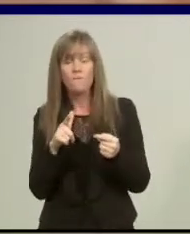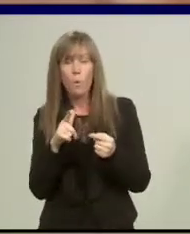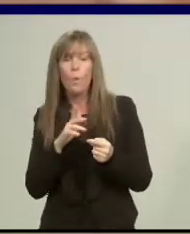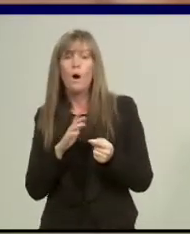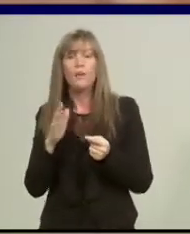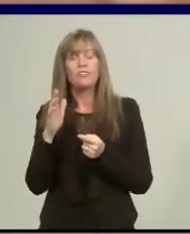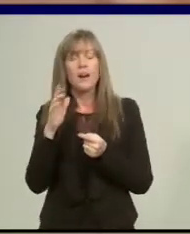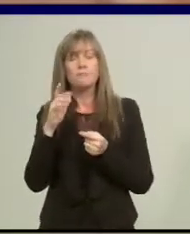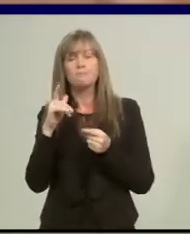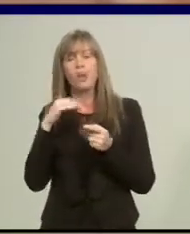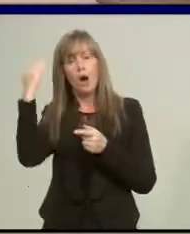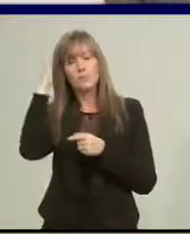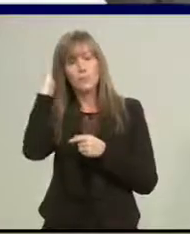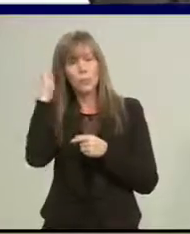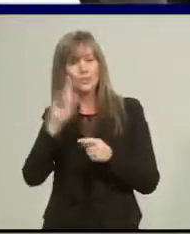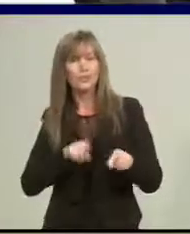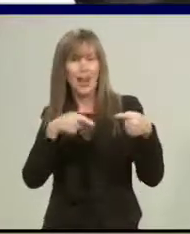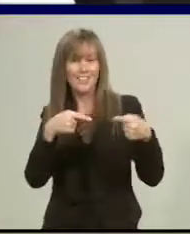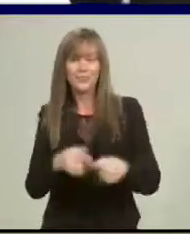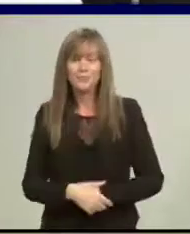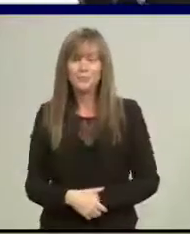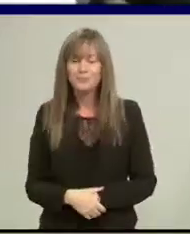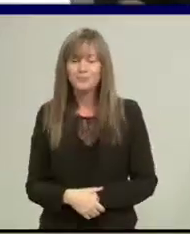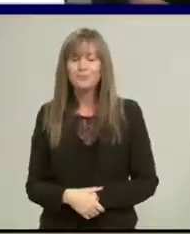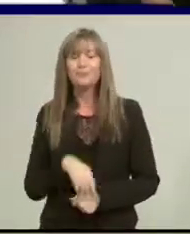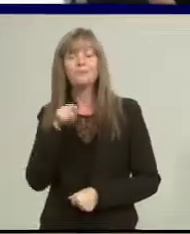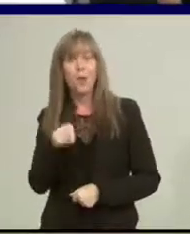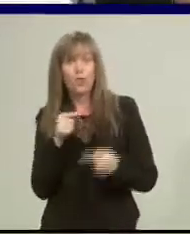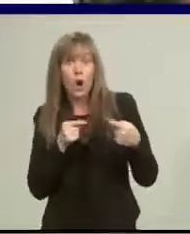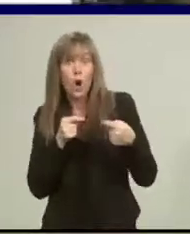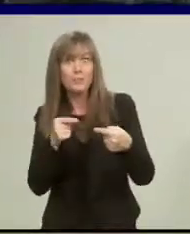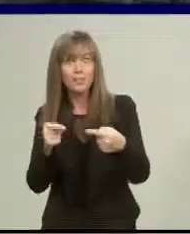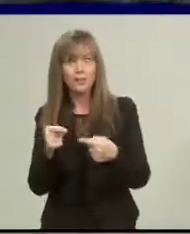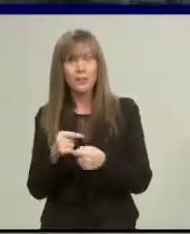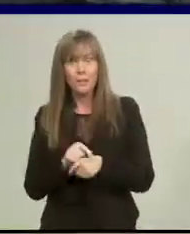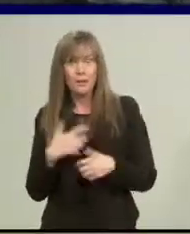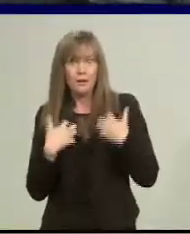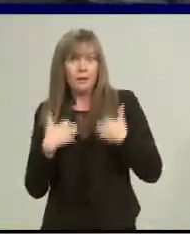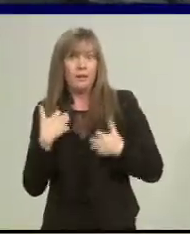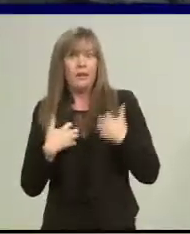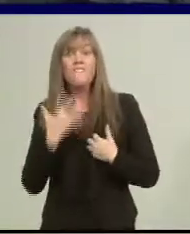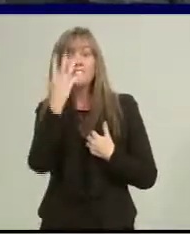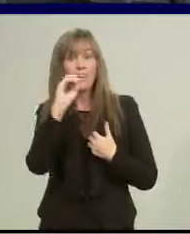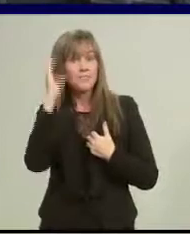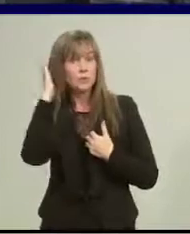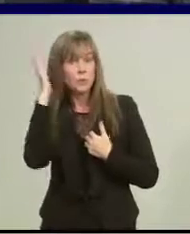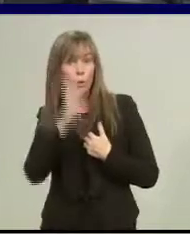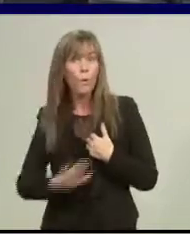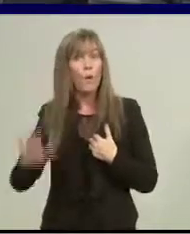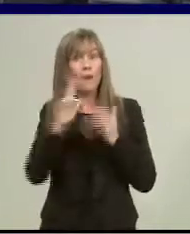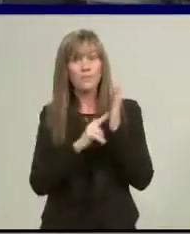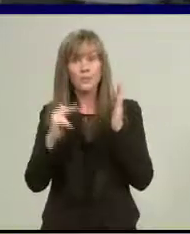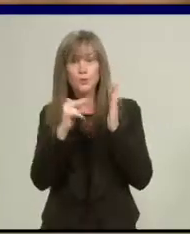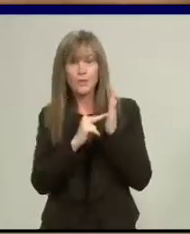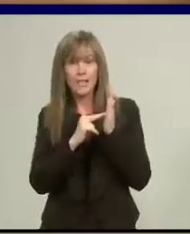Schools Culinary Challenge. The competition is heating up. 50 schools around the country competing for a